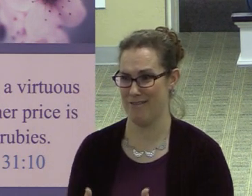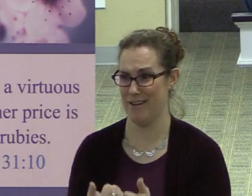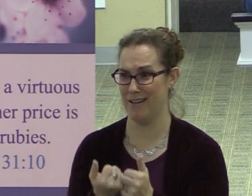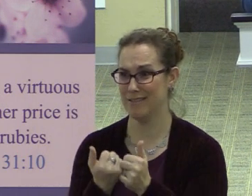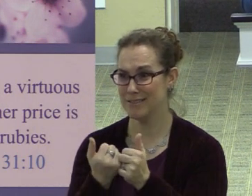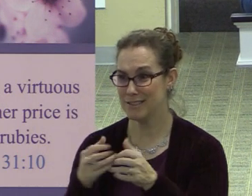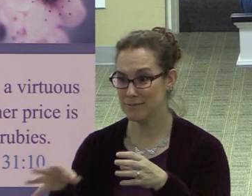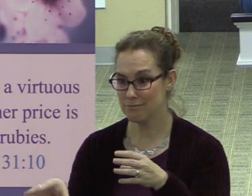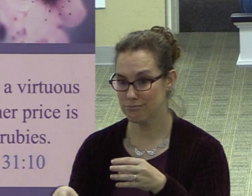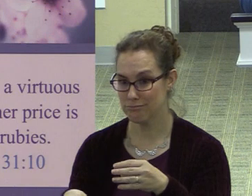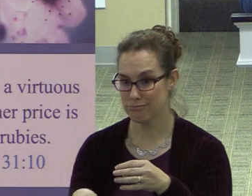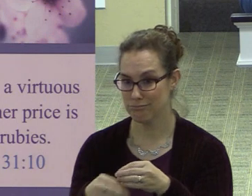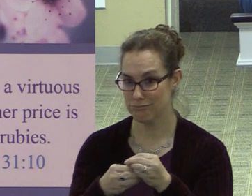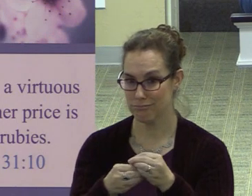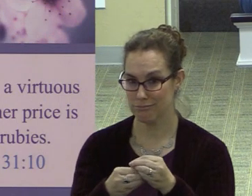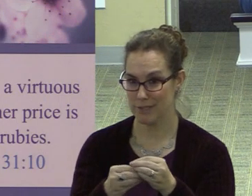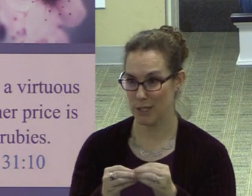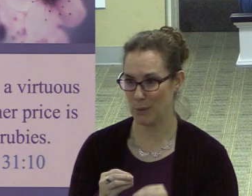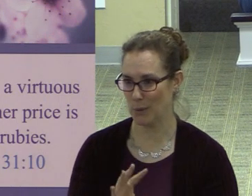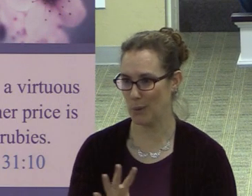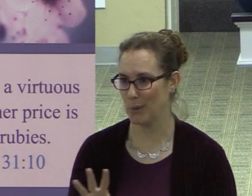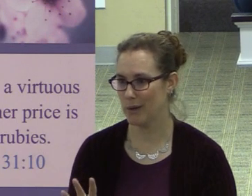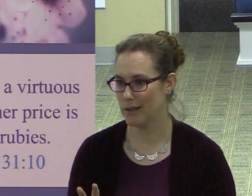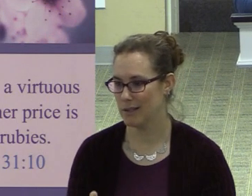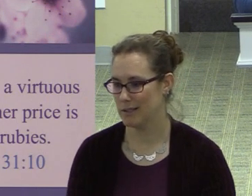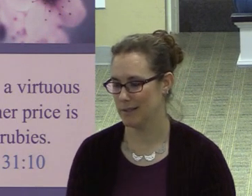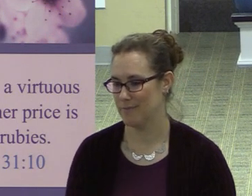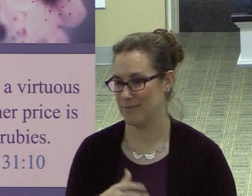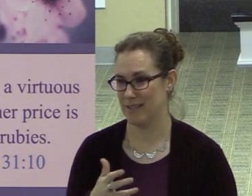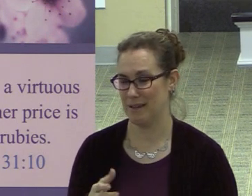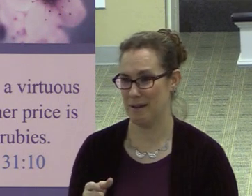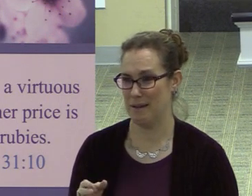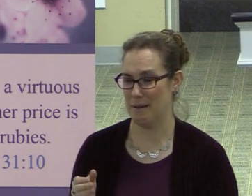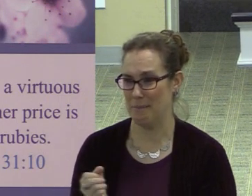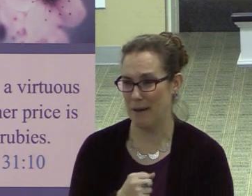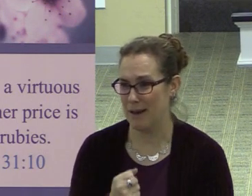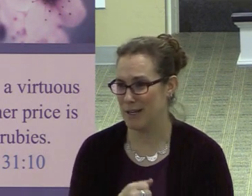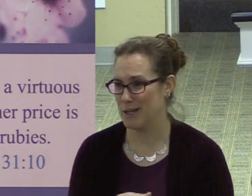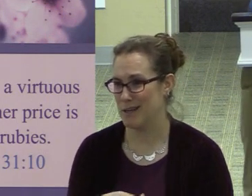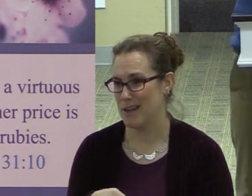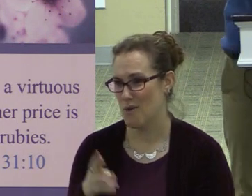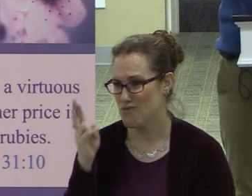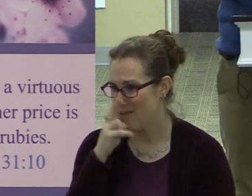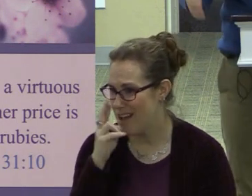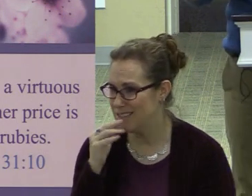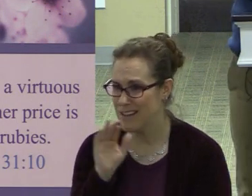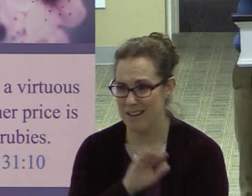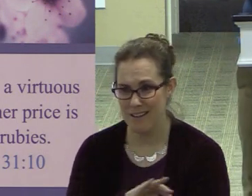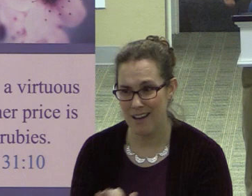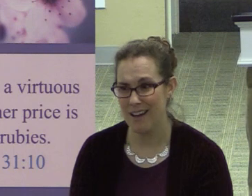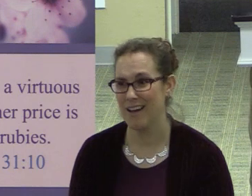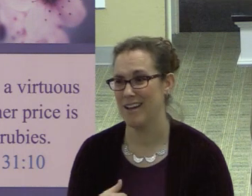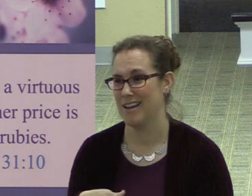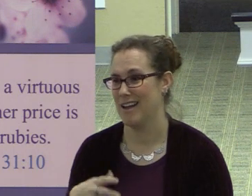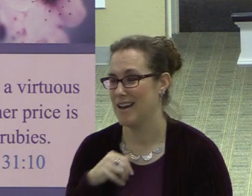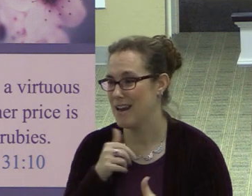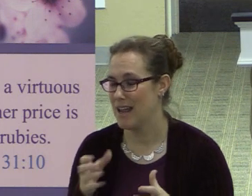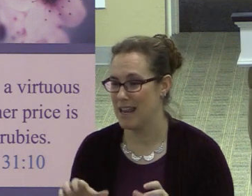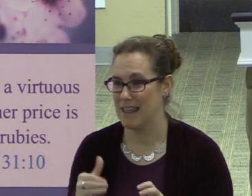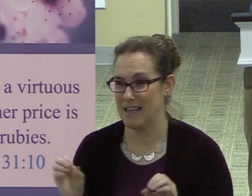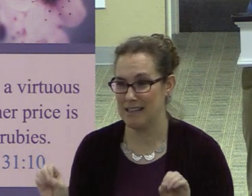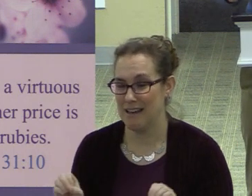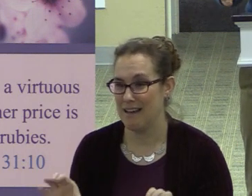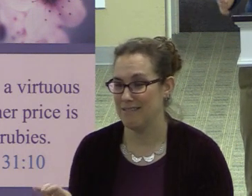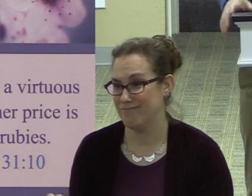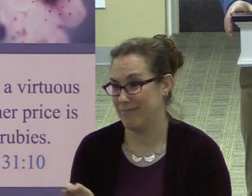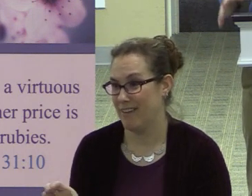It didn't end. I mean, from battling rats at night, I can't hardly get anything accomplished or done. It is